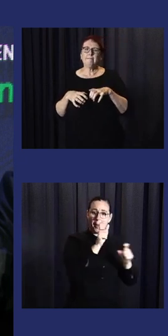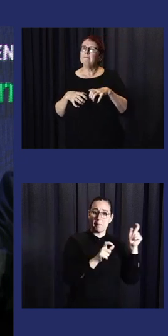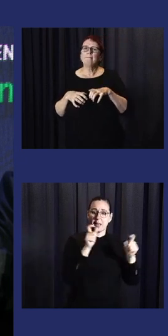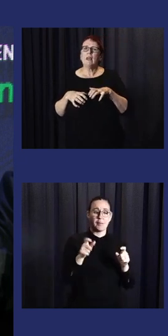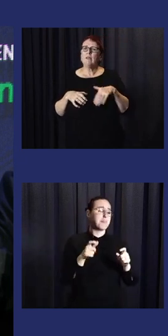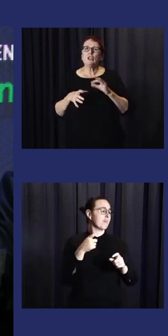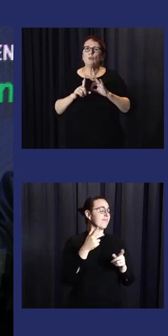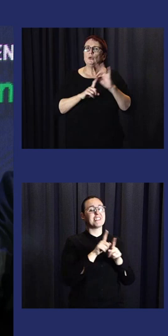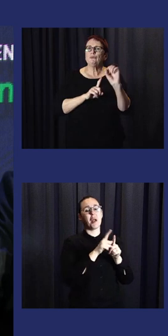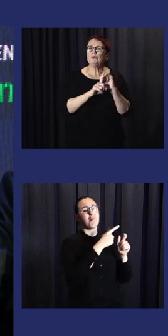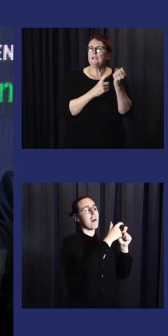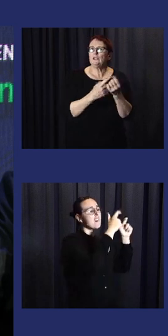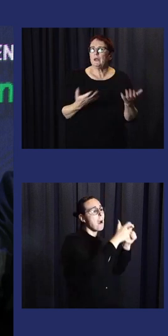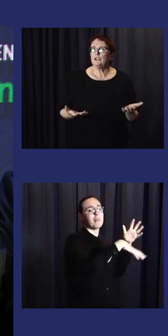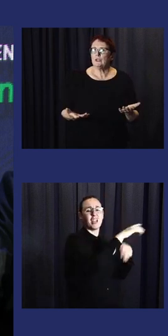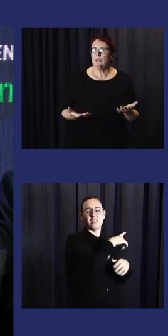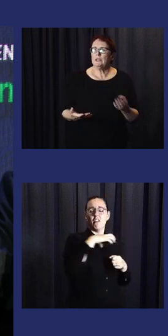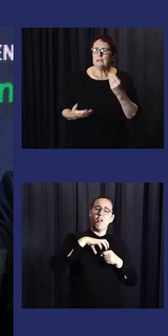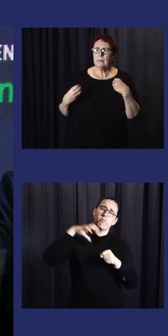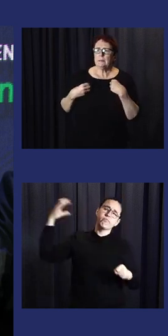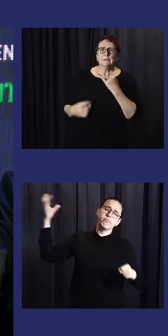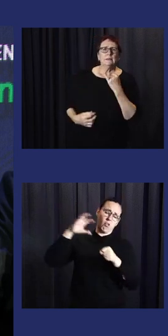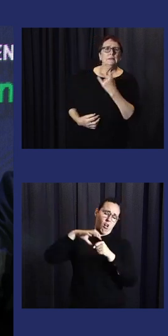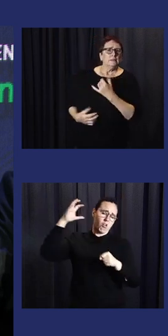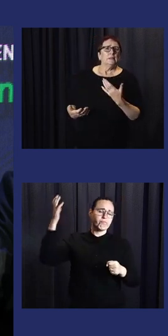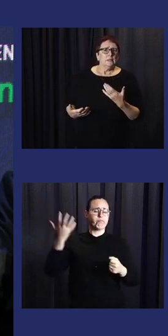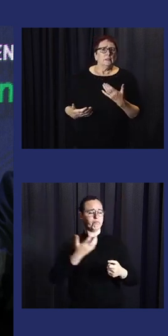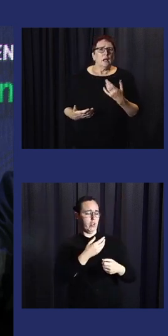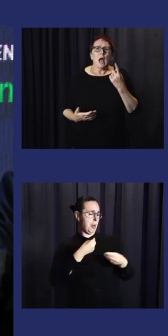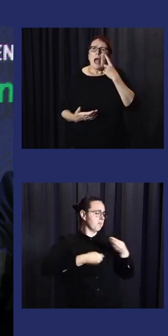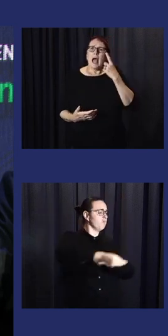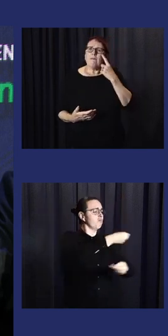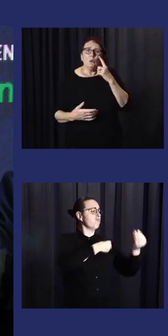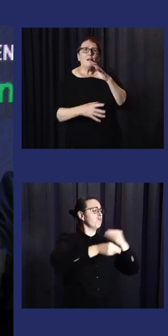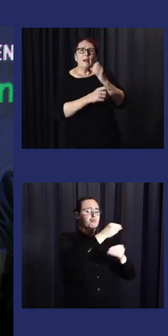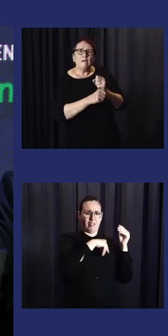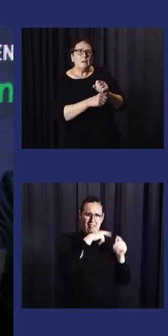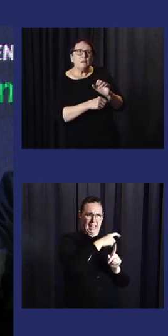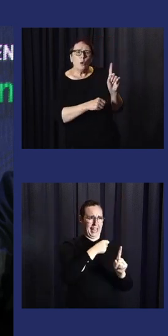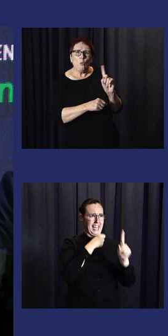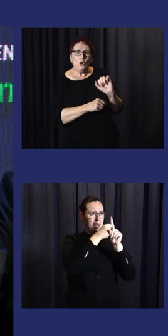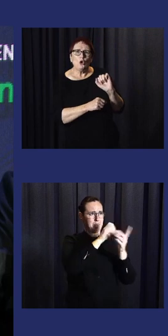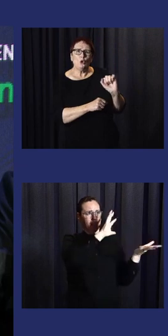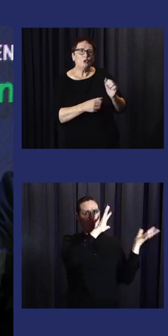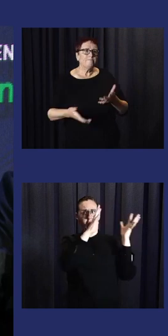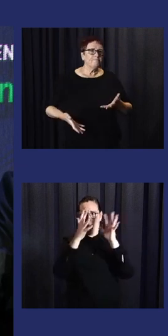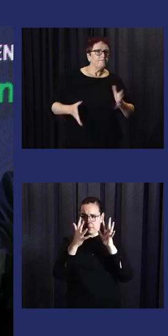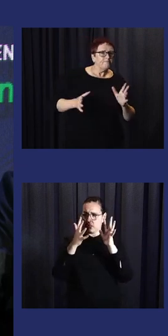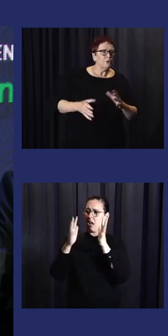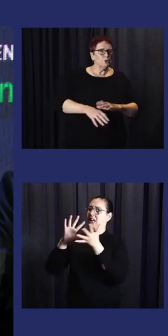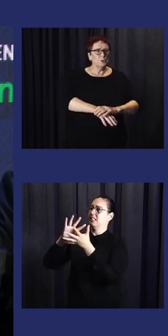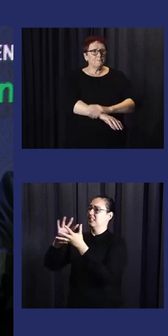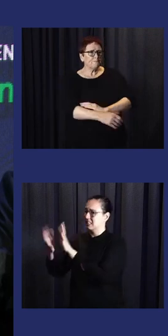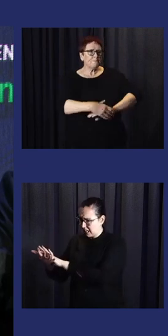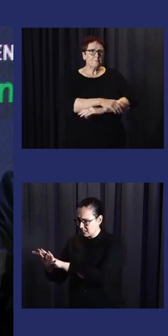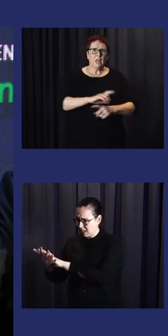on that and what we're asking for. And I have to say, let's look at our political will and look about at the uneven